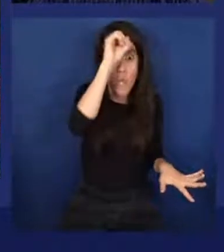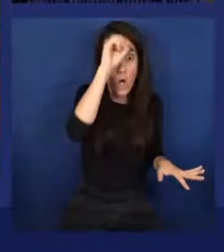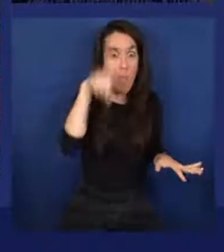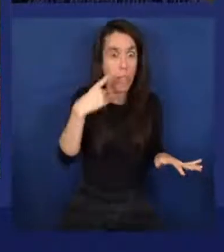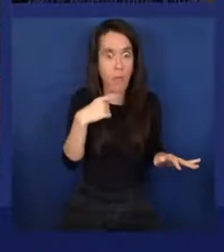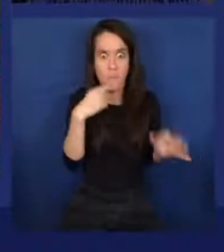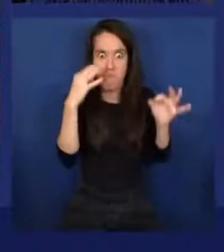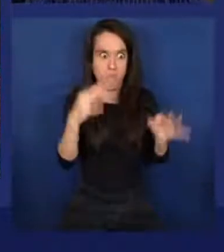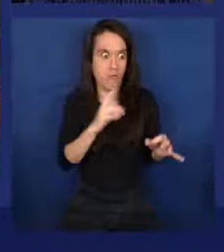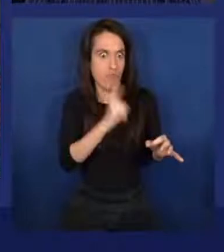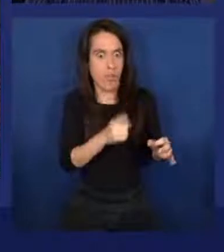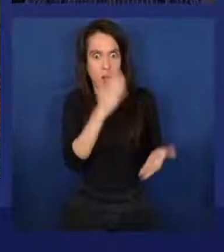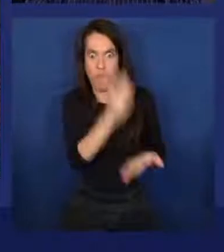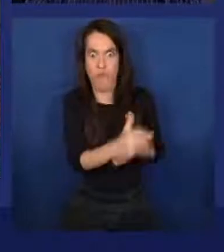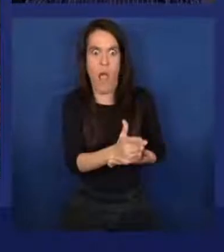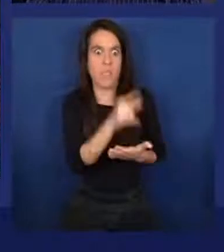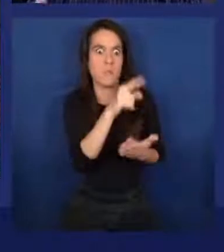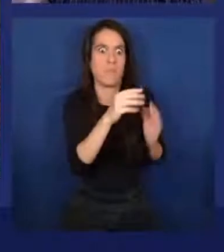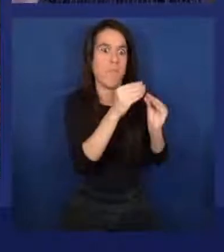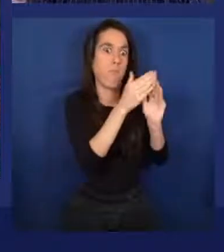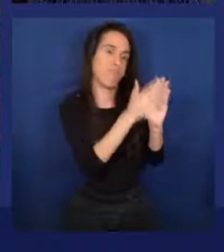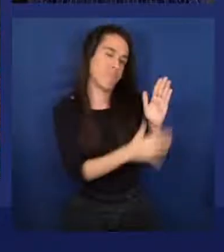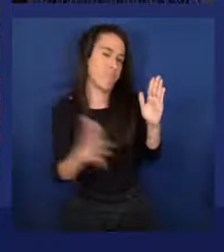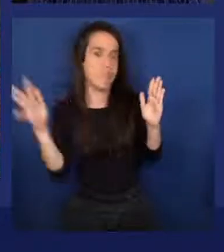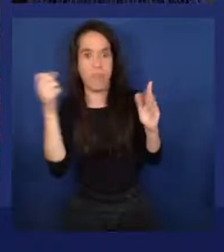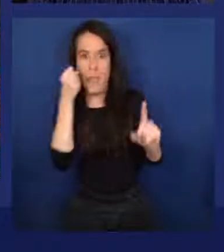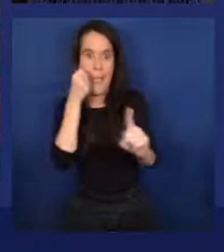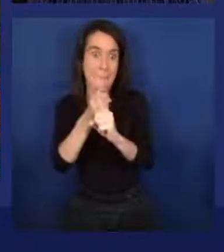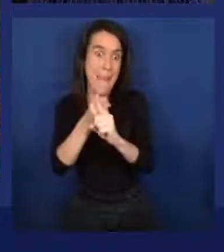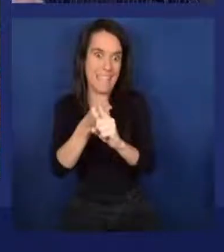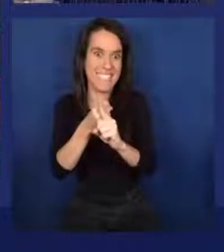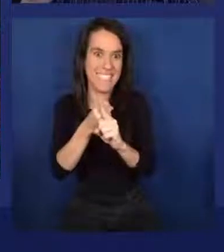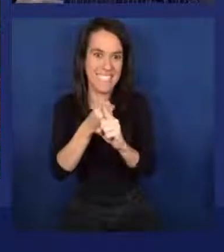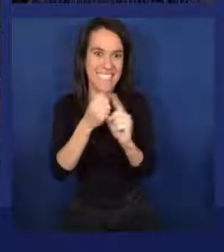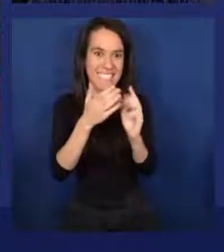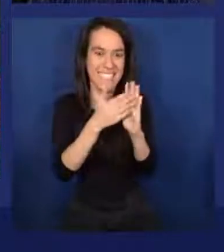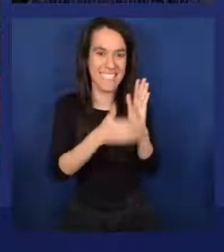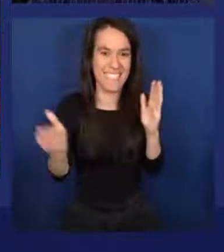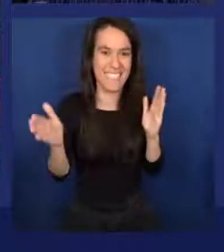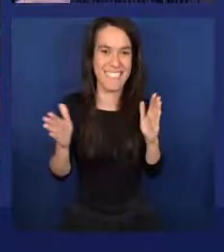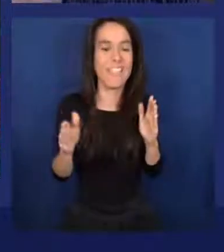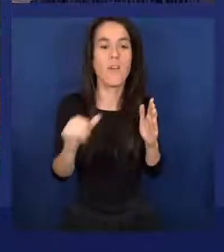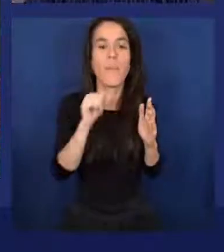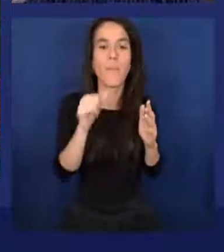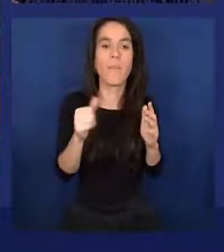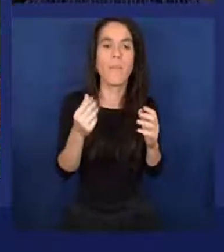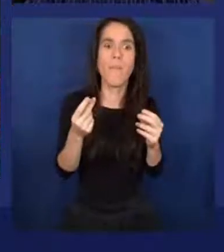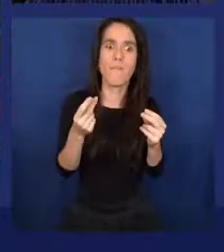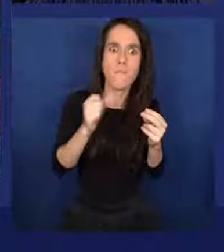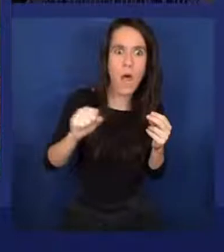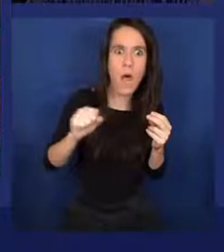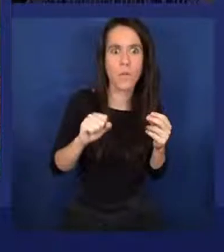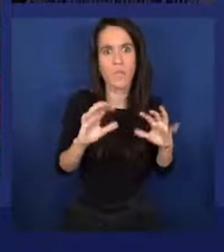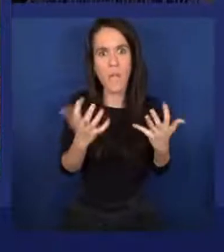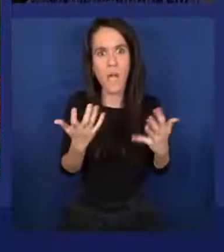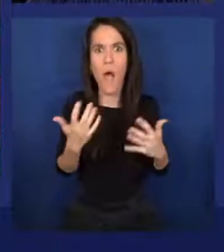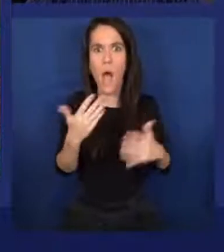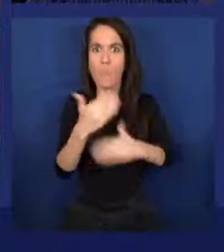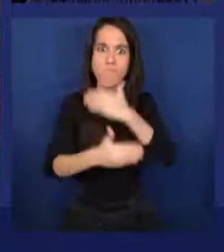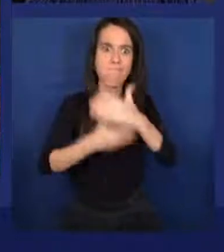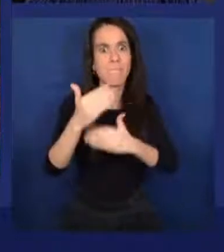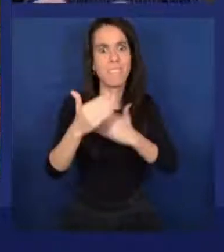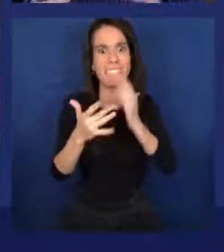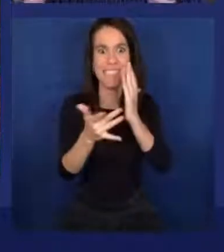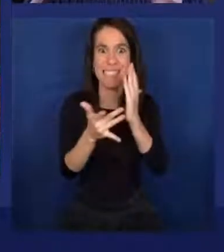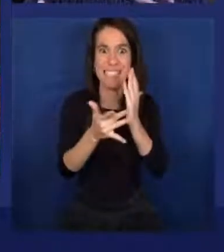computing potential, not necessarily speed, but really for a given cost, the amount of technology that we packed onto